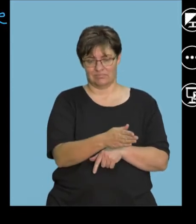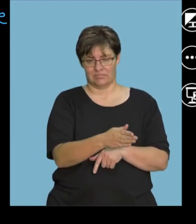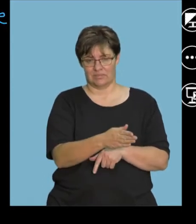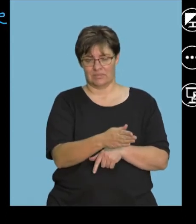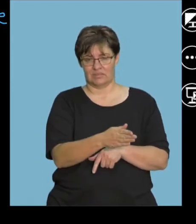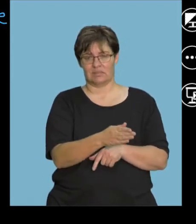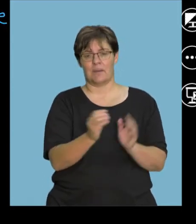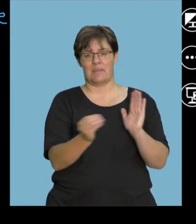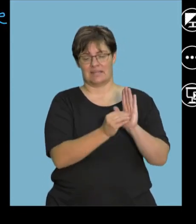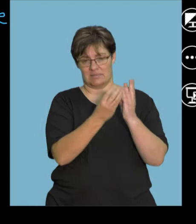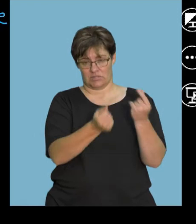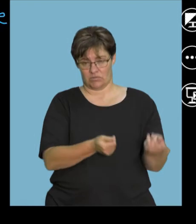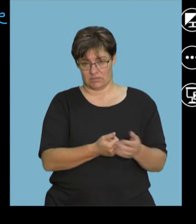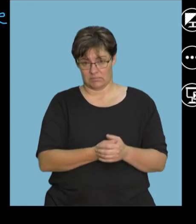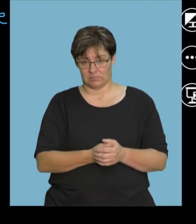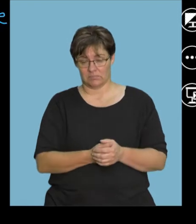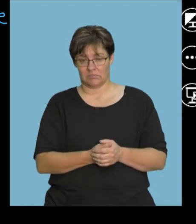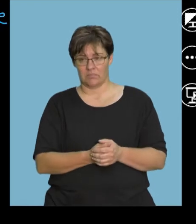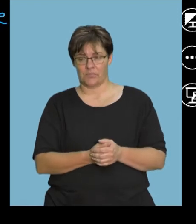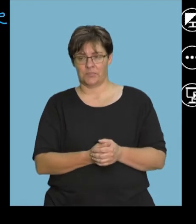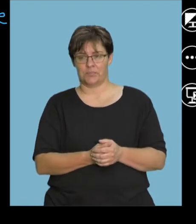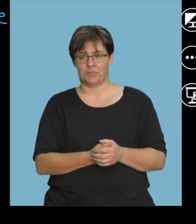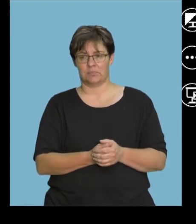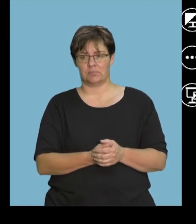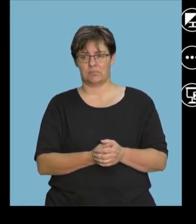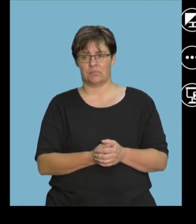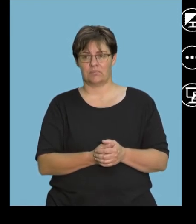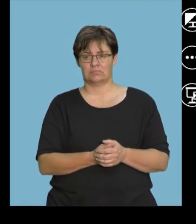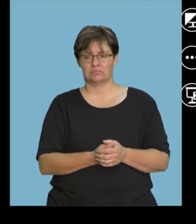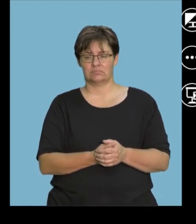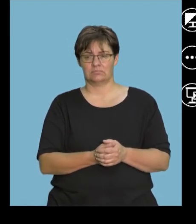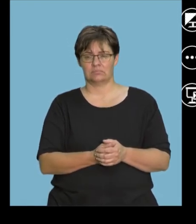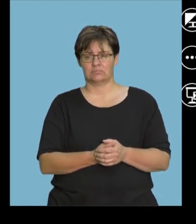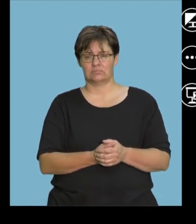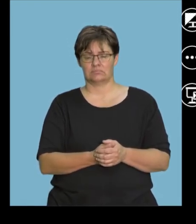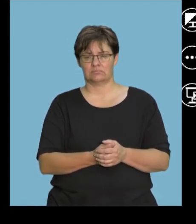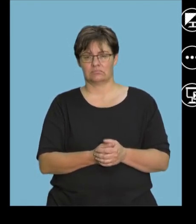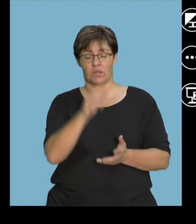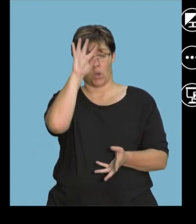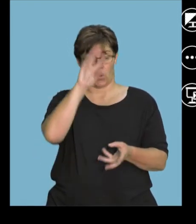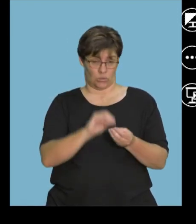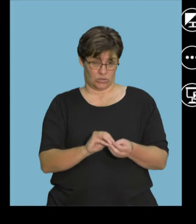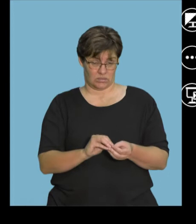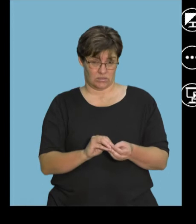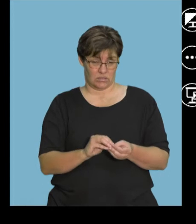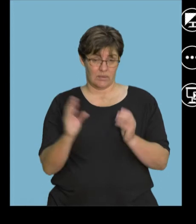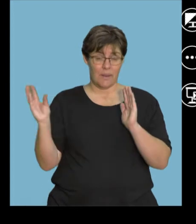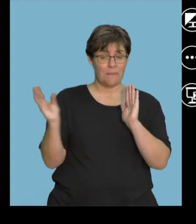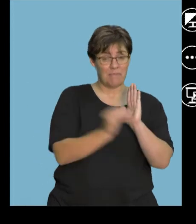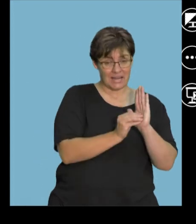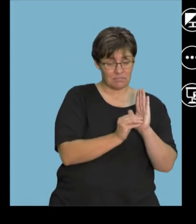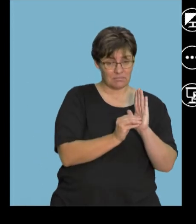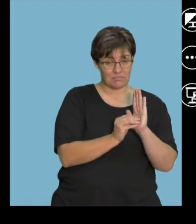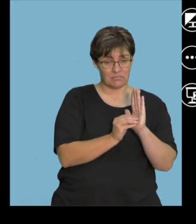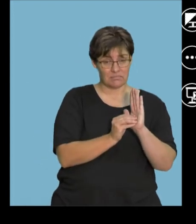classify it under a magnetic material, right? Okay, now, okay, this is the conclusion.